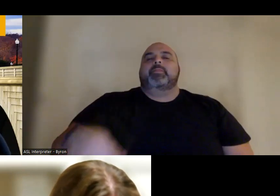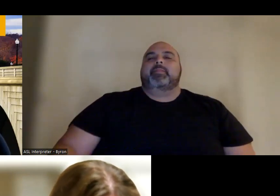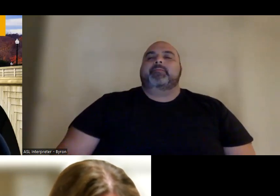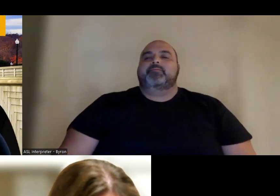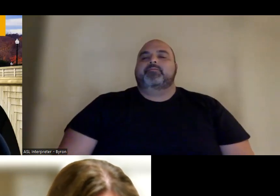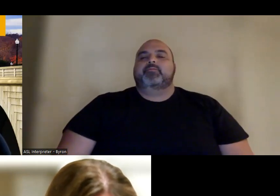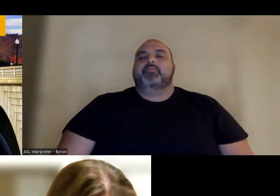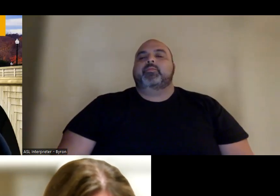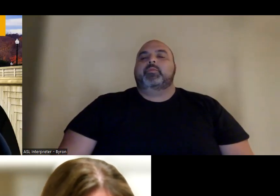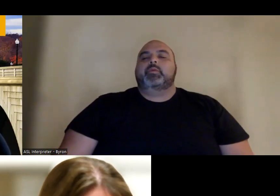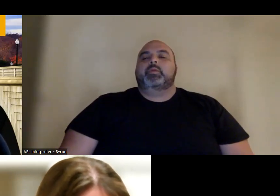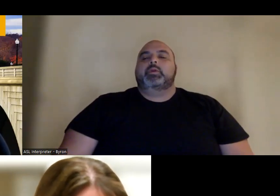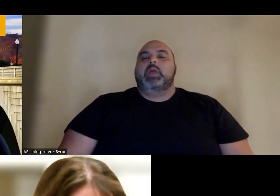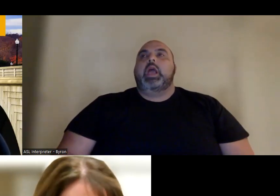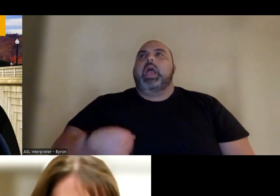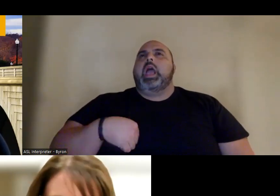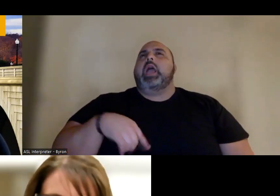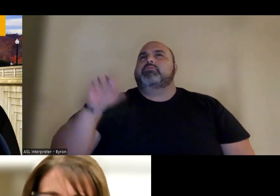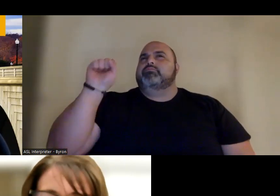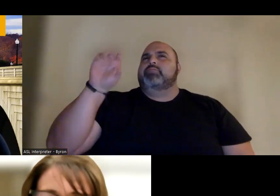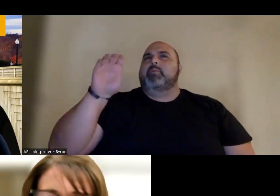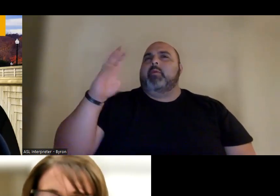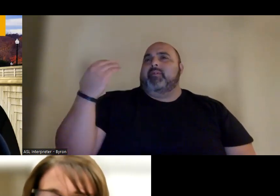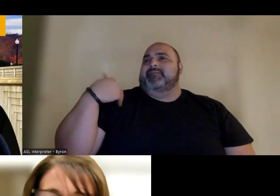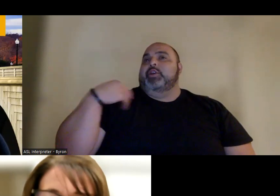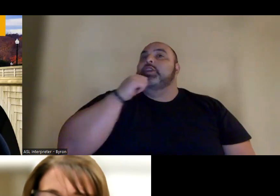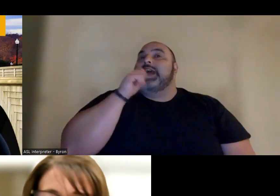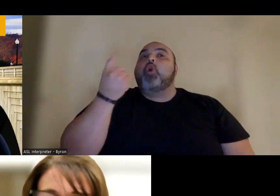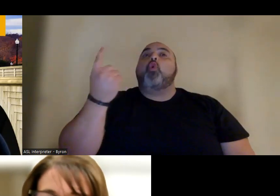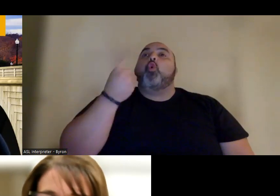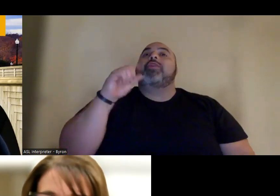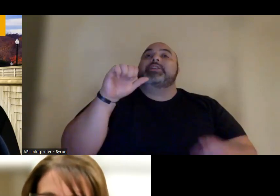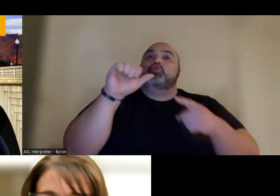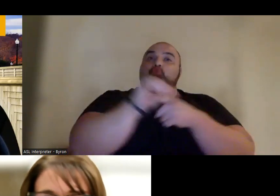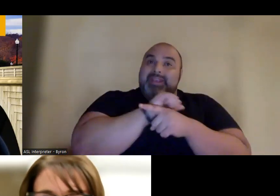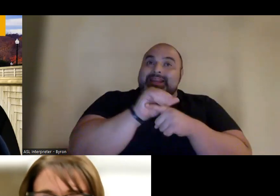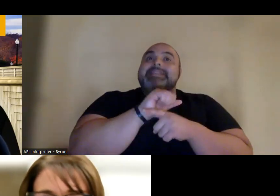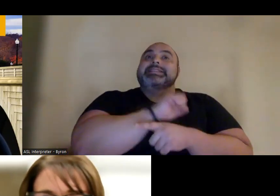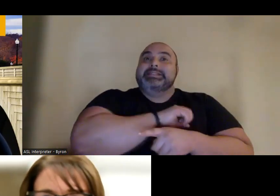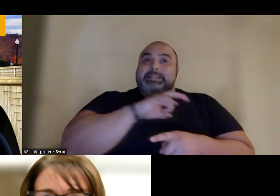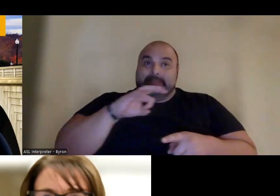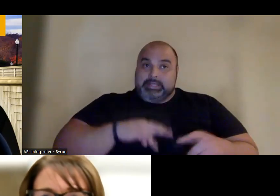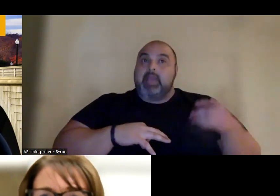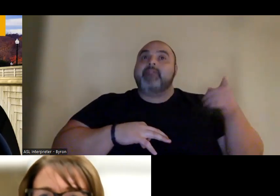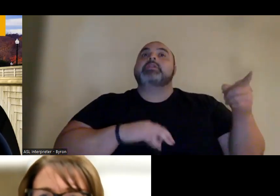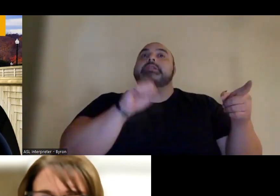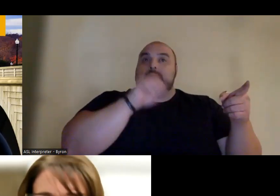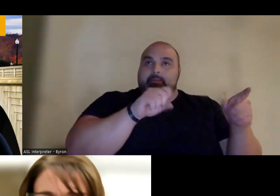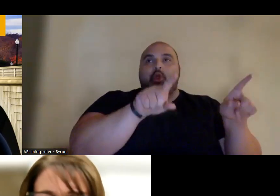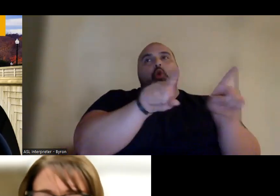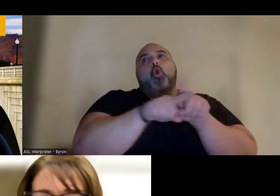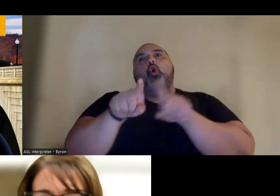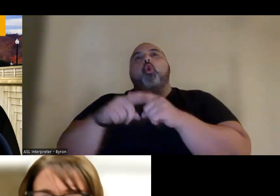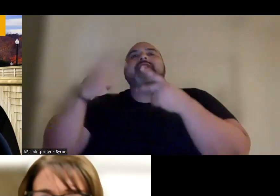We also, I mentioned earlier, not only training the staff at the facilities, but also the